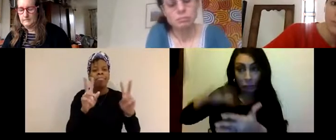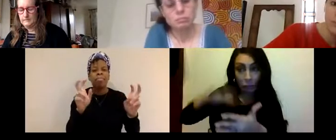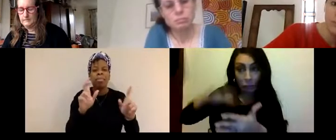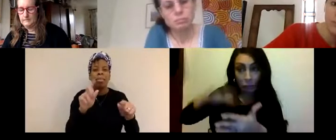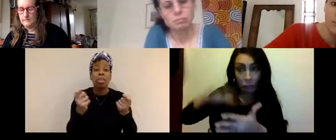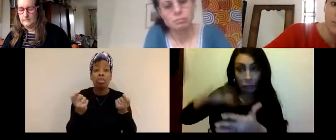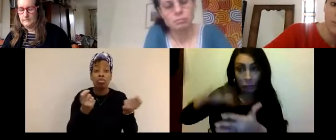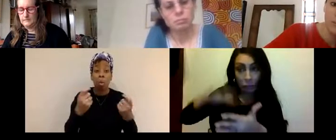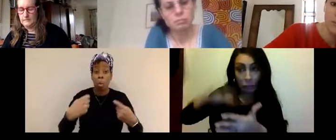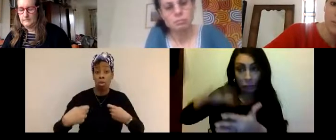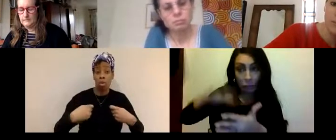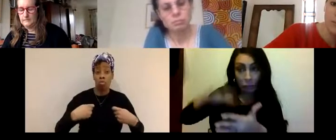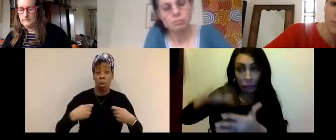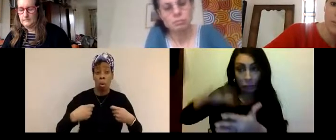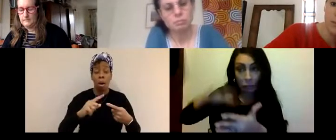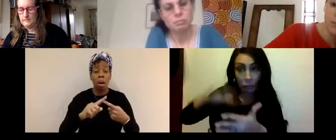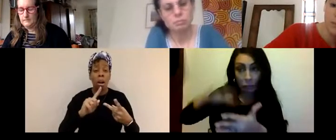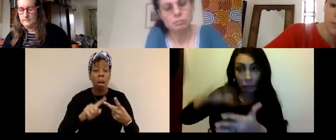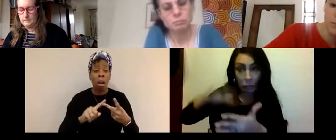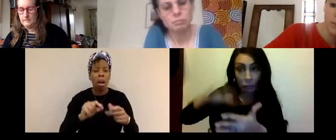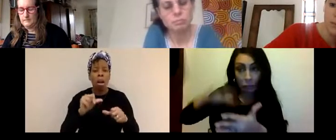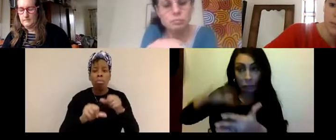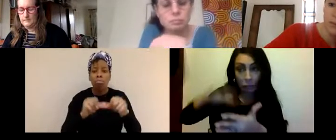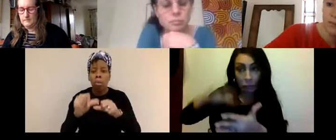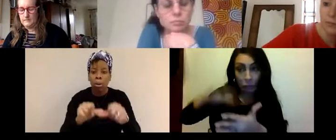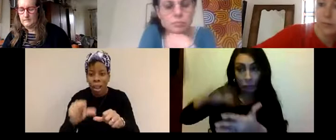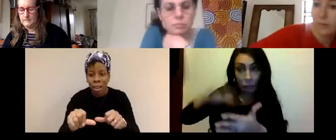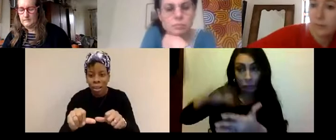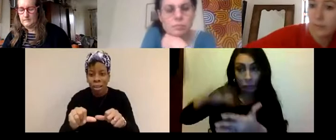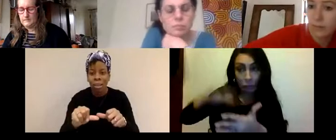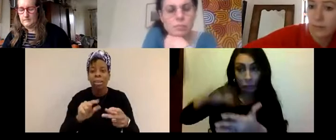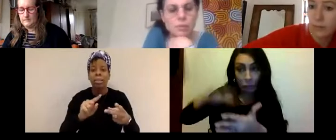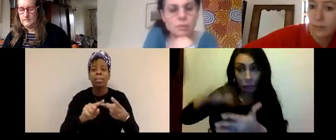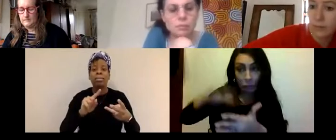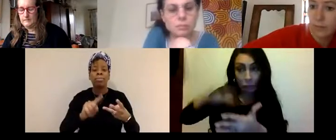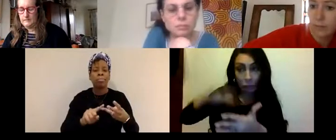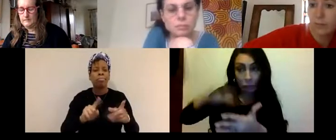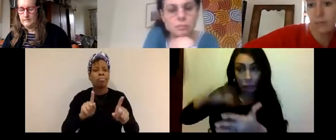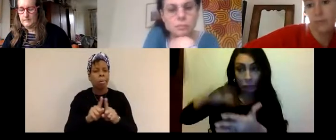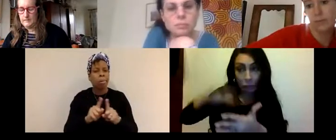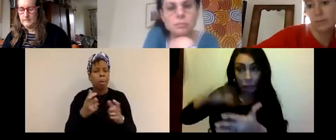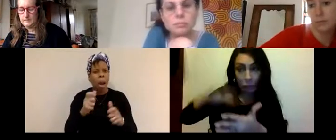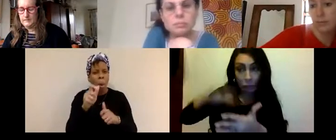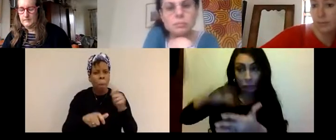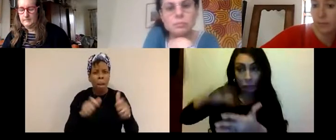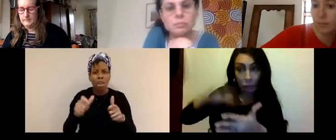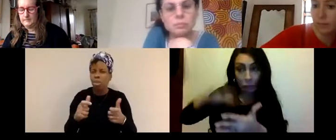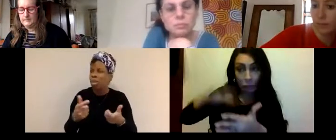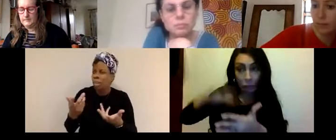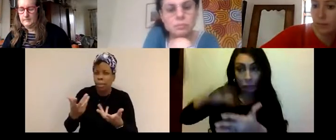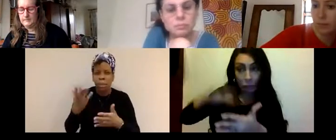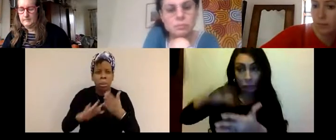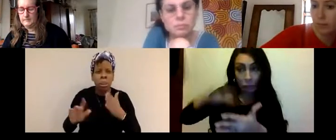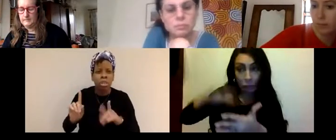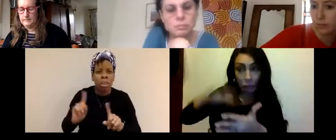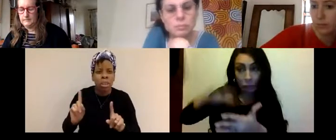look at ideas around protest and how patients and people that were in the museum experienced that. Then look at